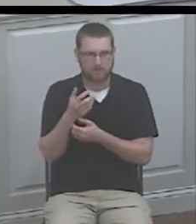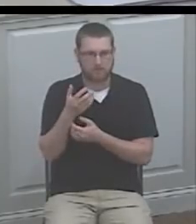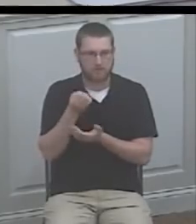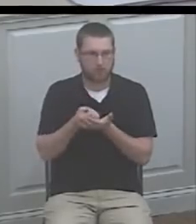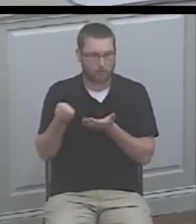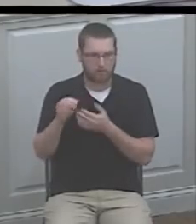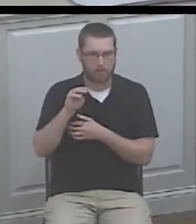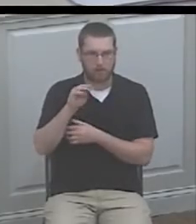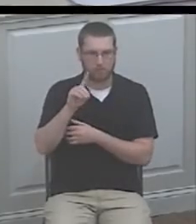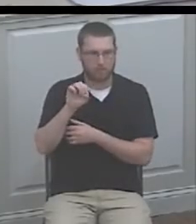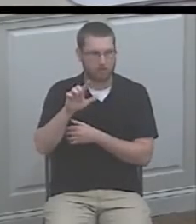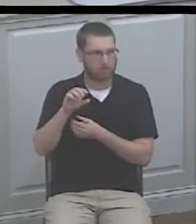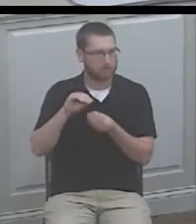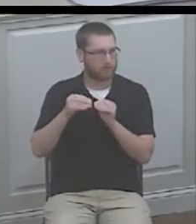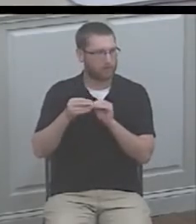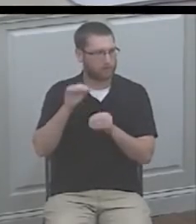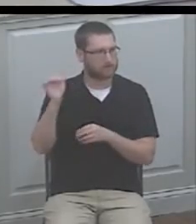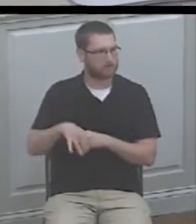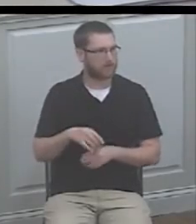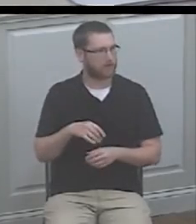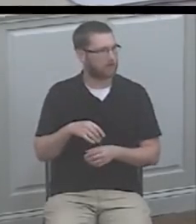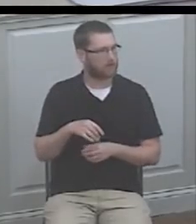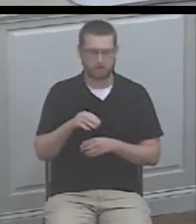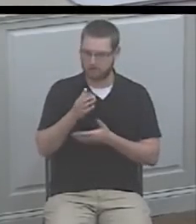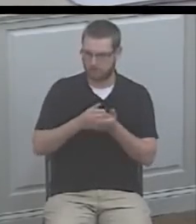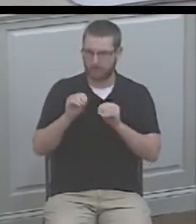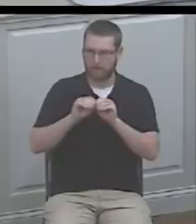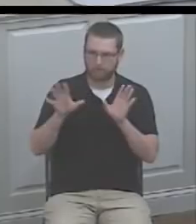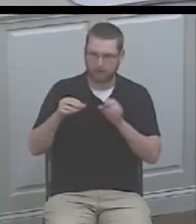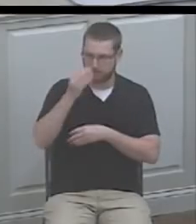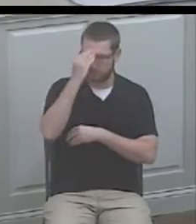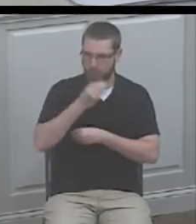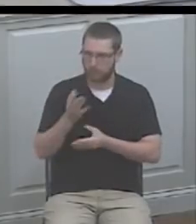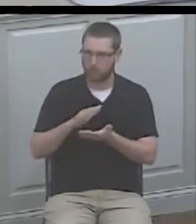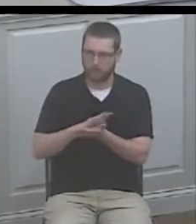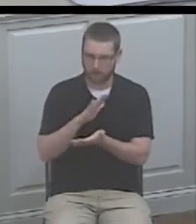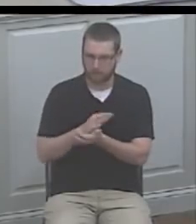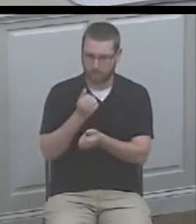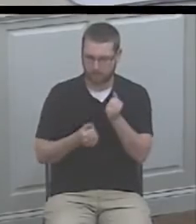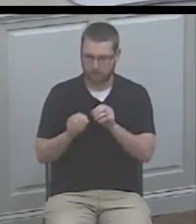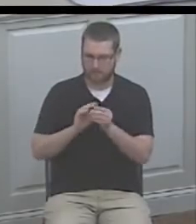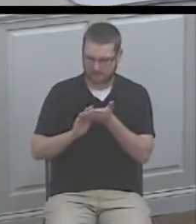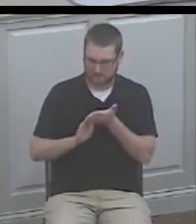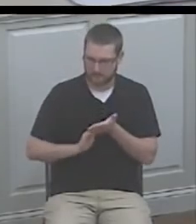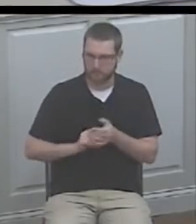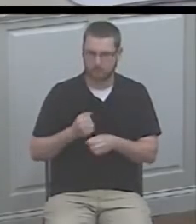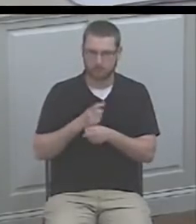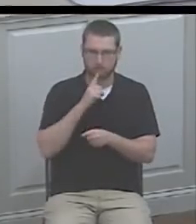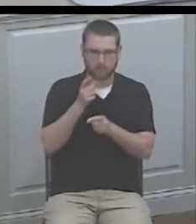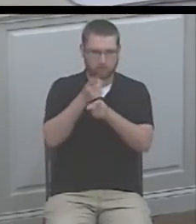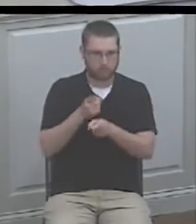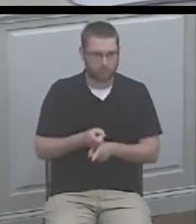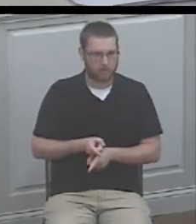equipment model numbers and such. Whereas there'll be some clarification and cleaning up of the document when we award it.